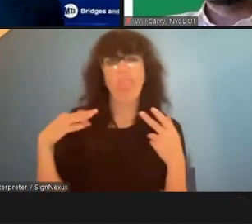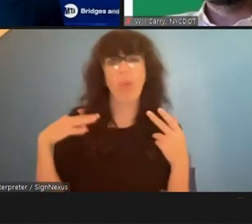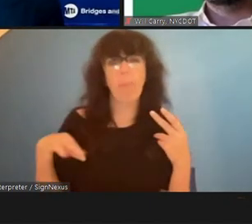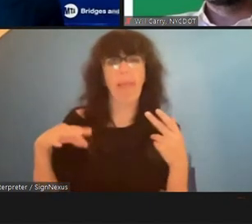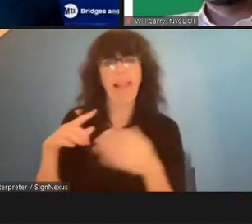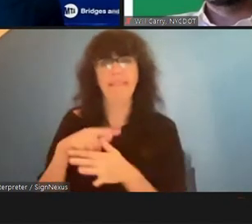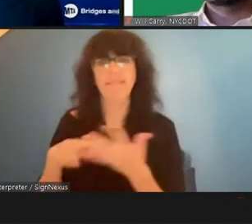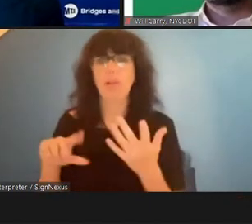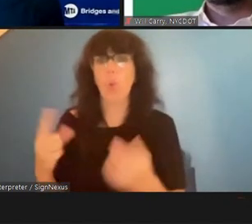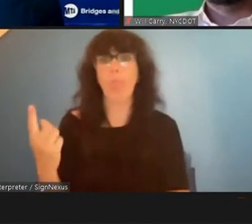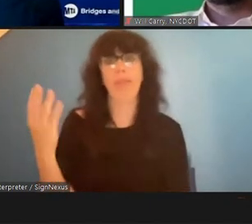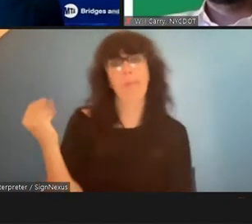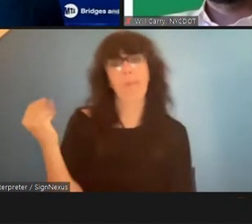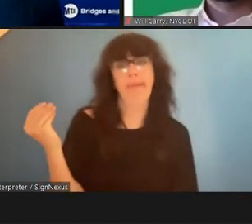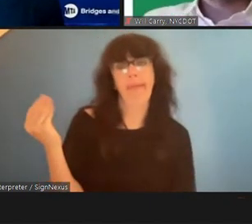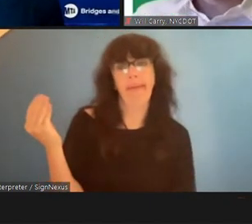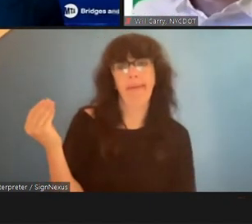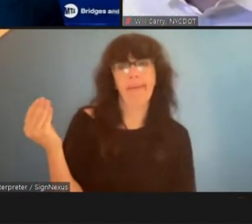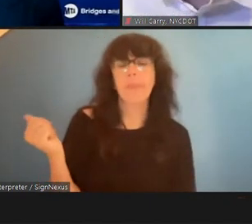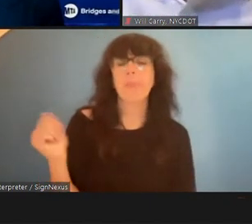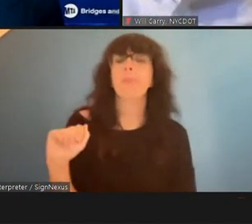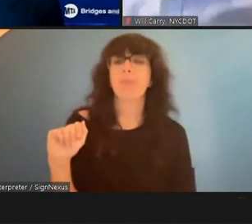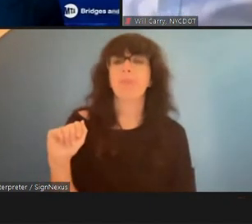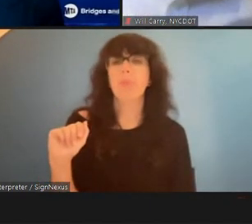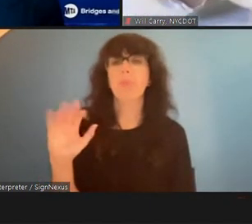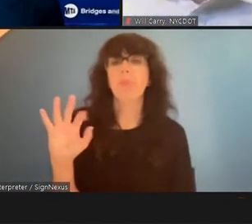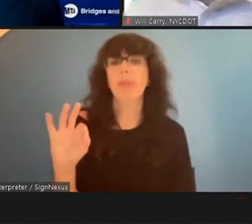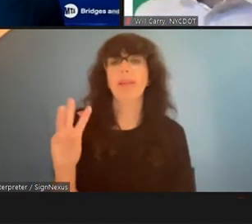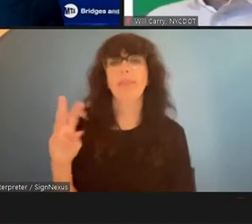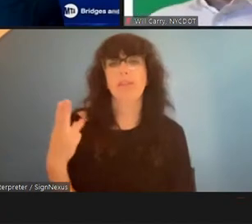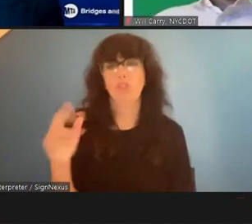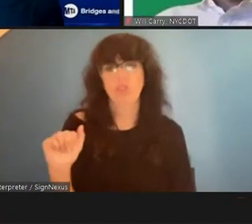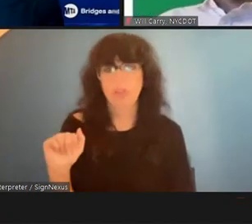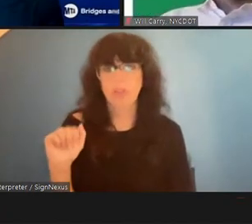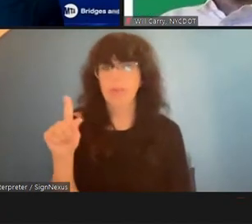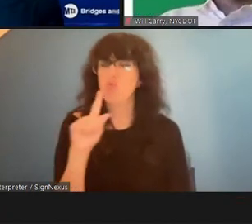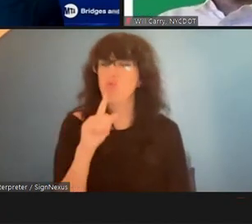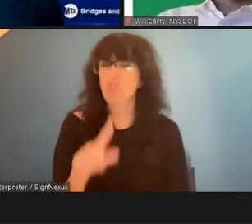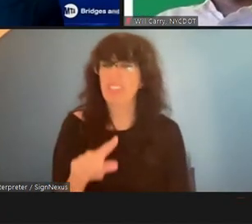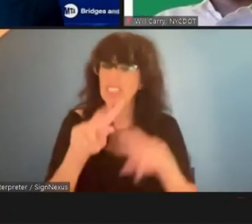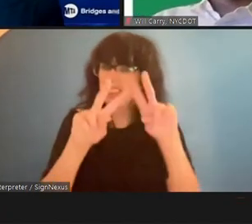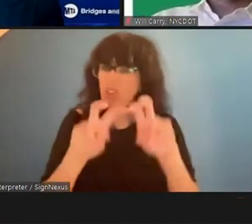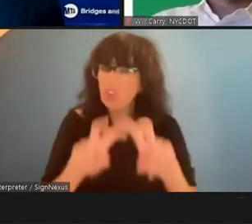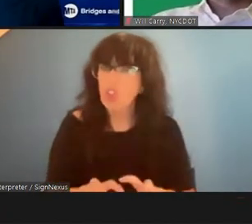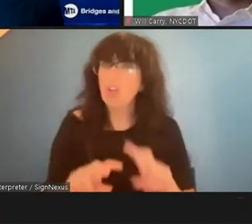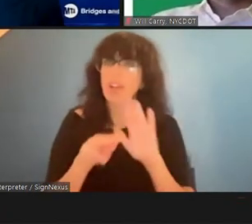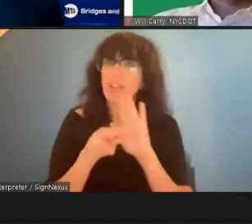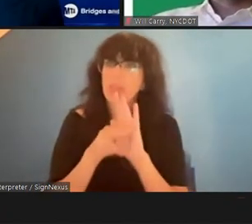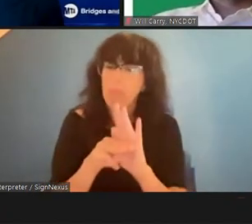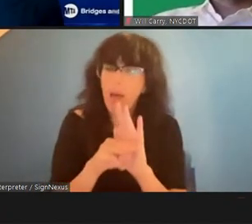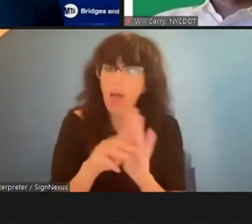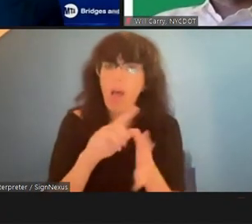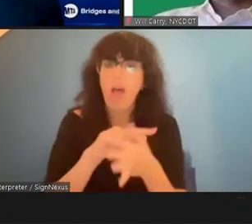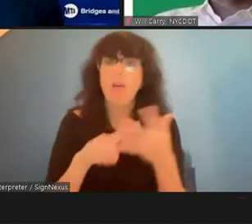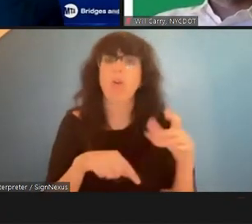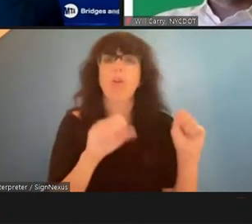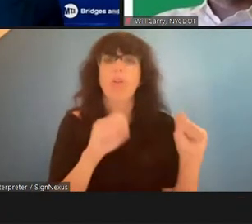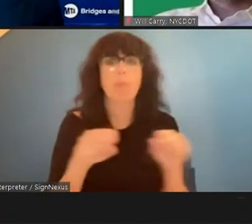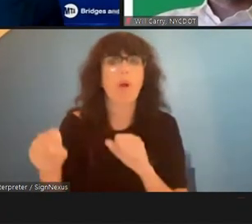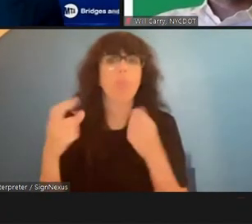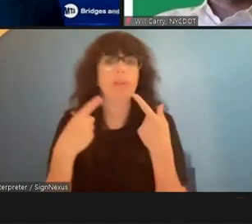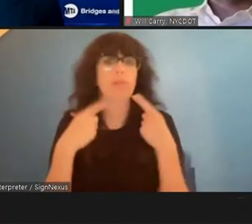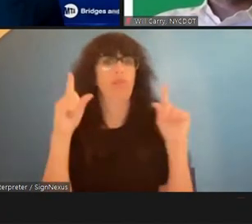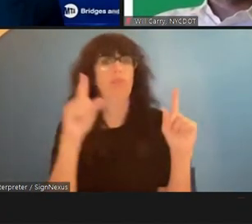revenue generation now the fhwa must take a careful look at the modeling assumptions and the probabilities of achieving real